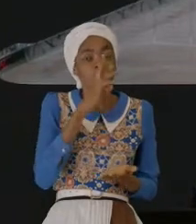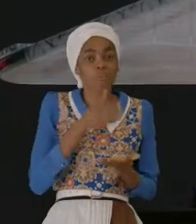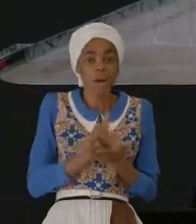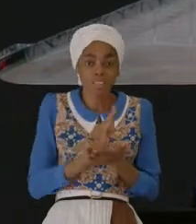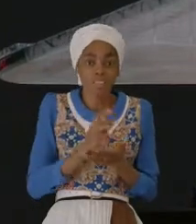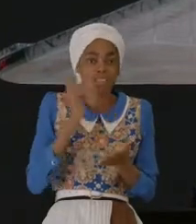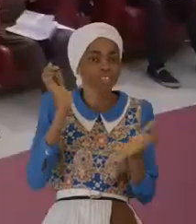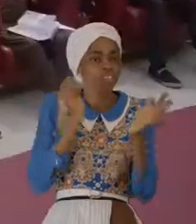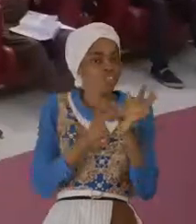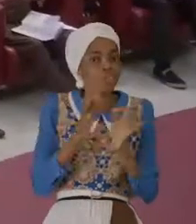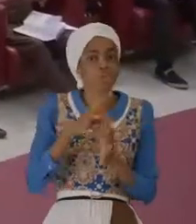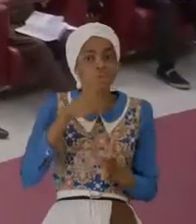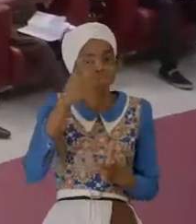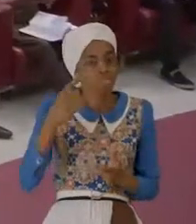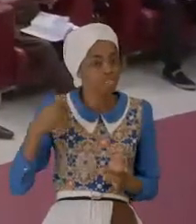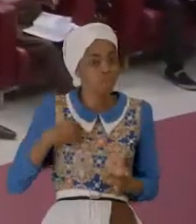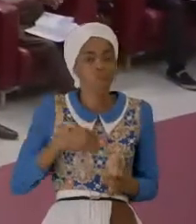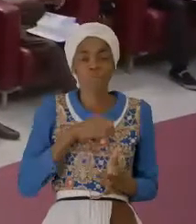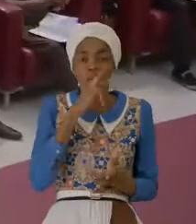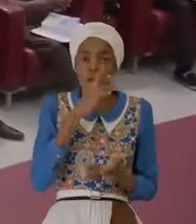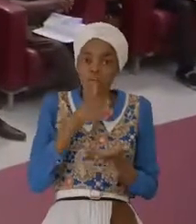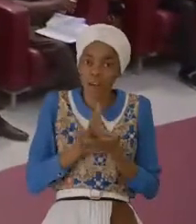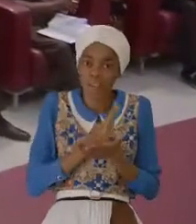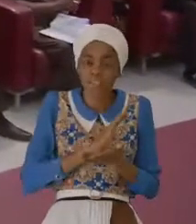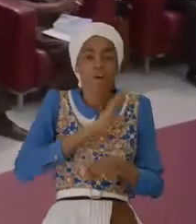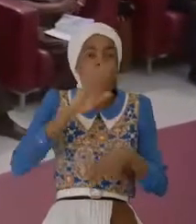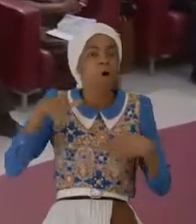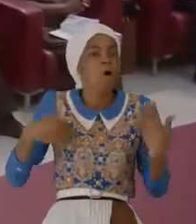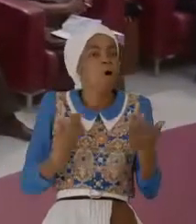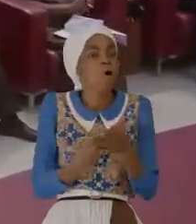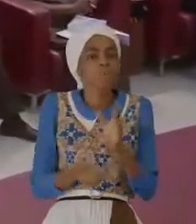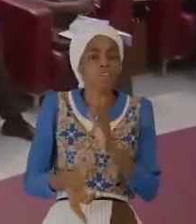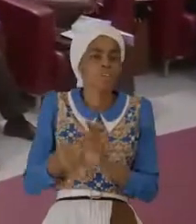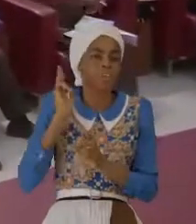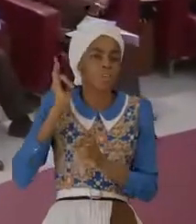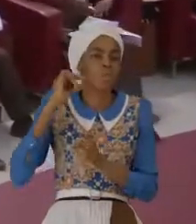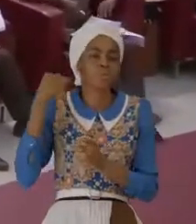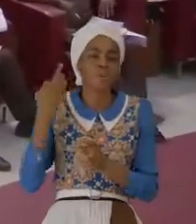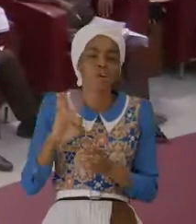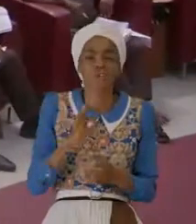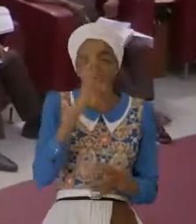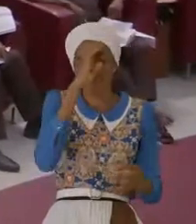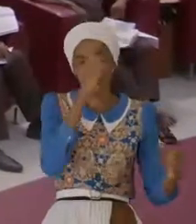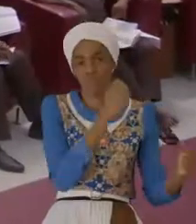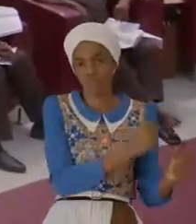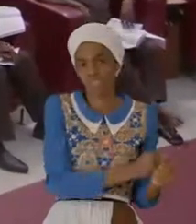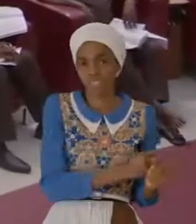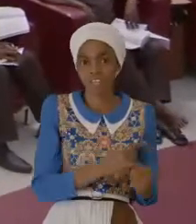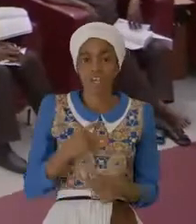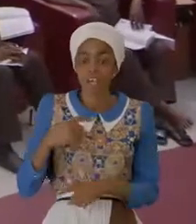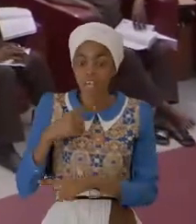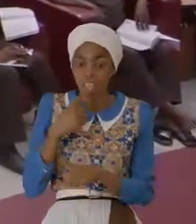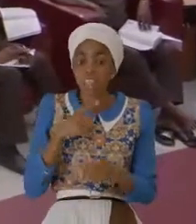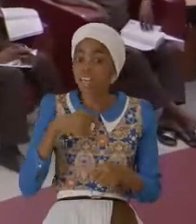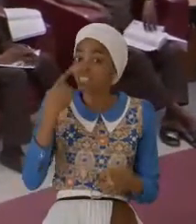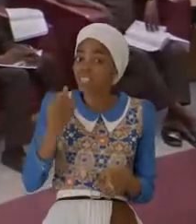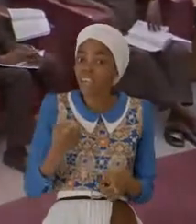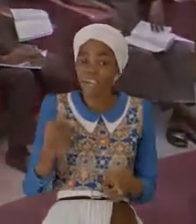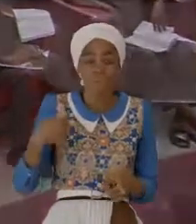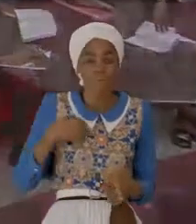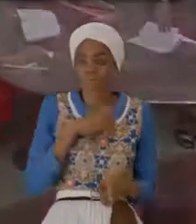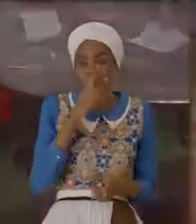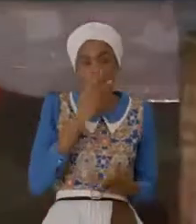right all the people that have gone The Heroes of Faith the sea were right the